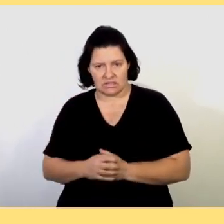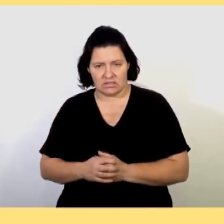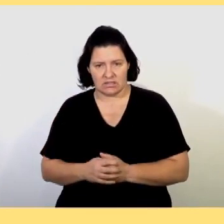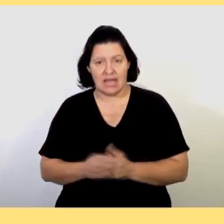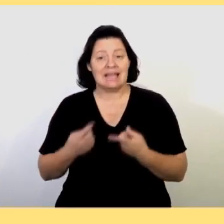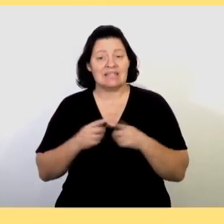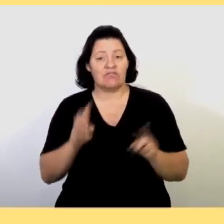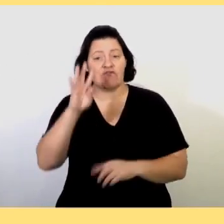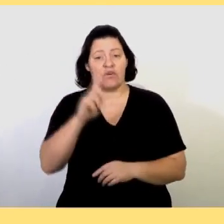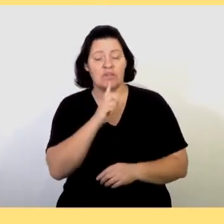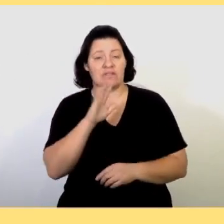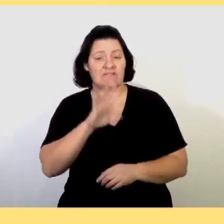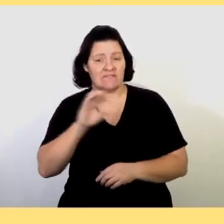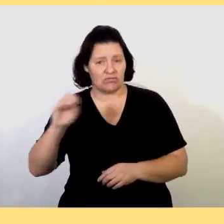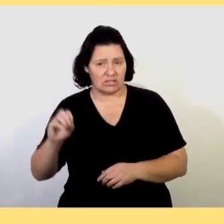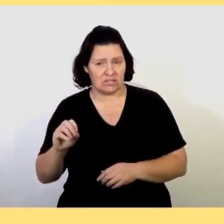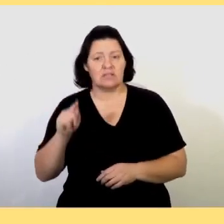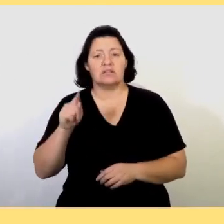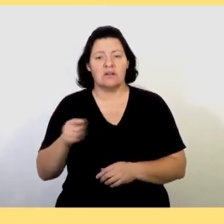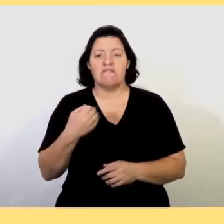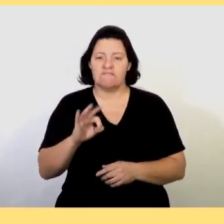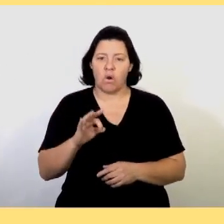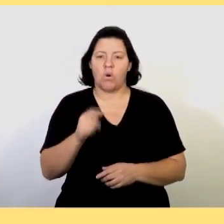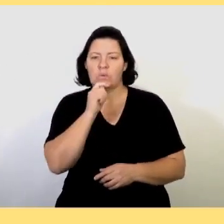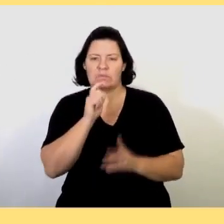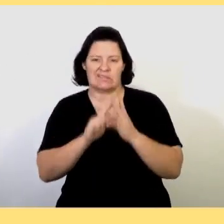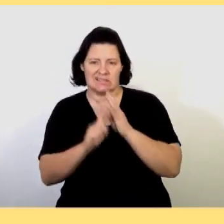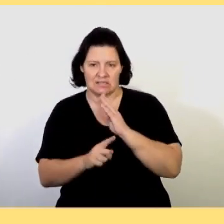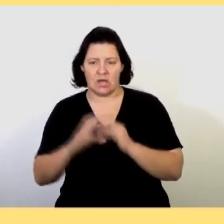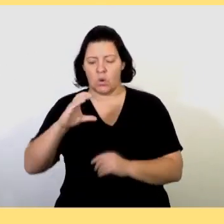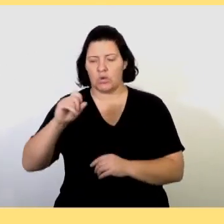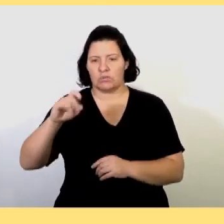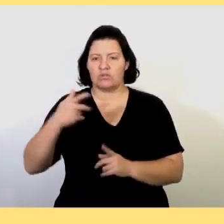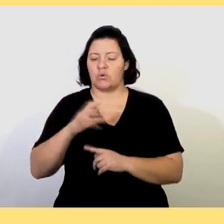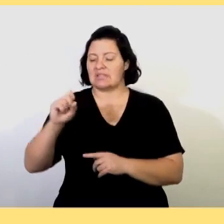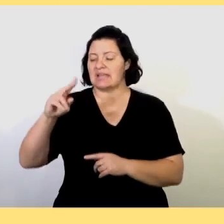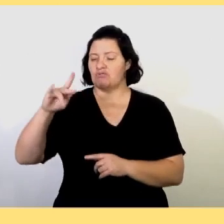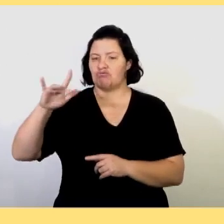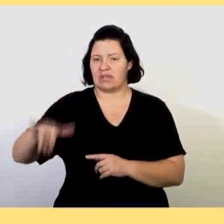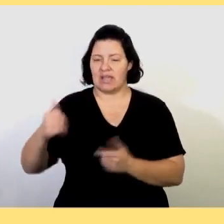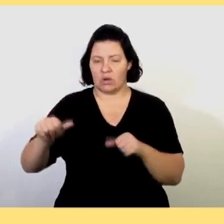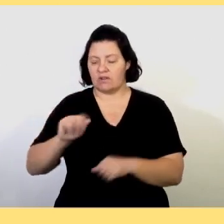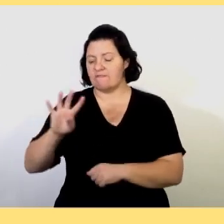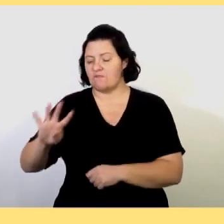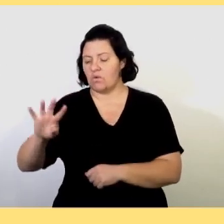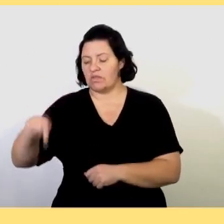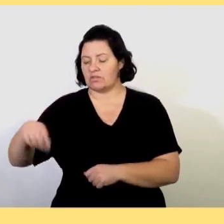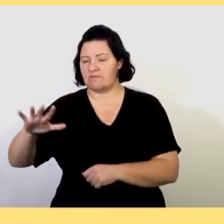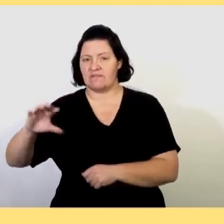75,000. And the difference, the 4,500, they say it is for consumables. So I bring it to the sundry accounts,